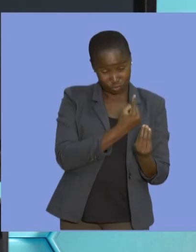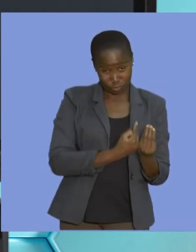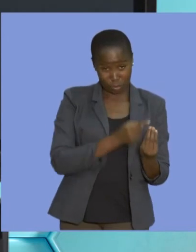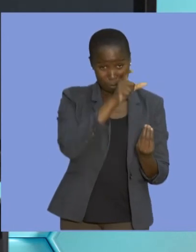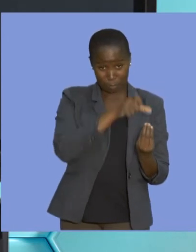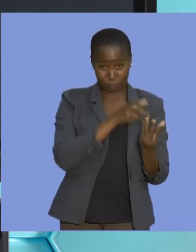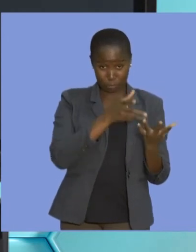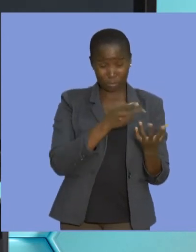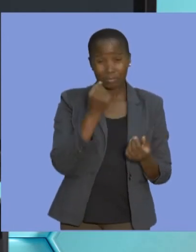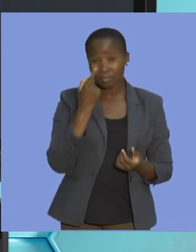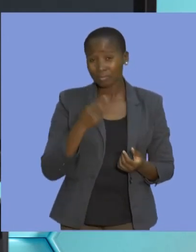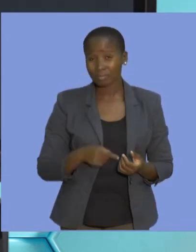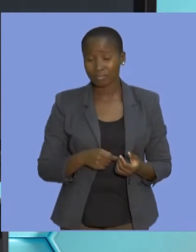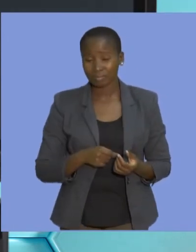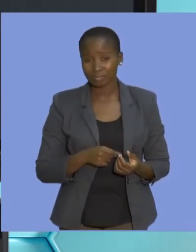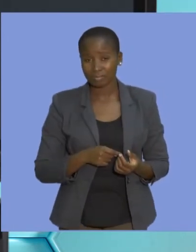Are we together?